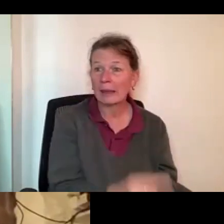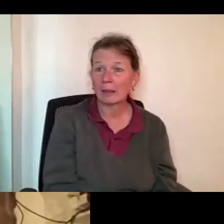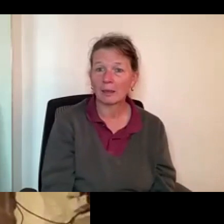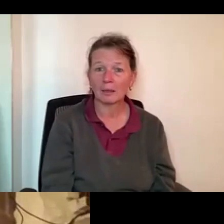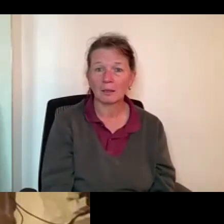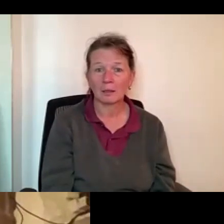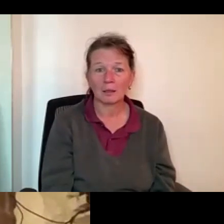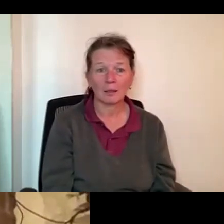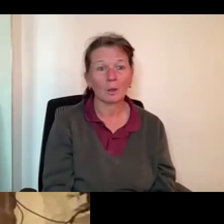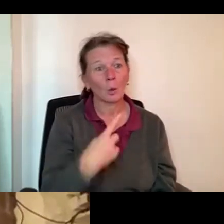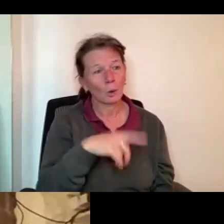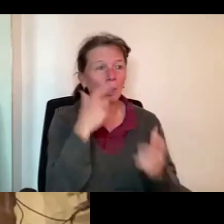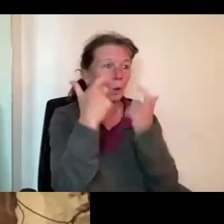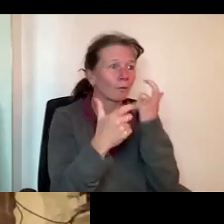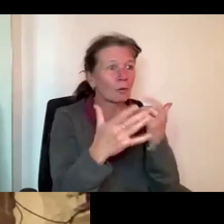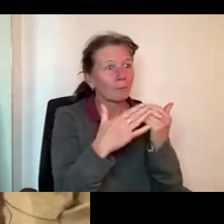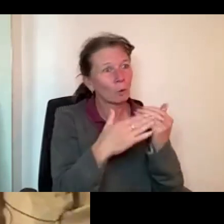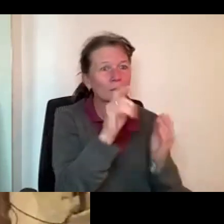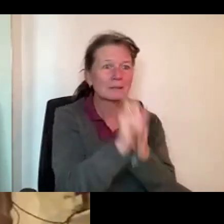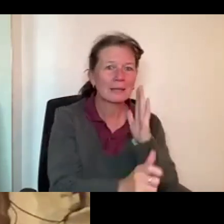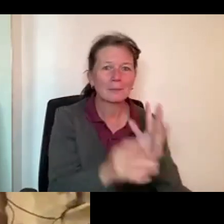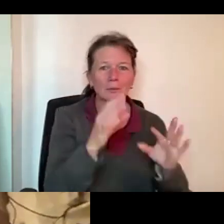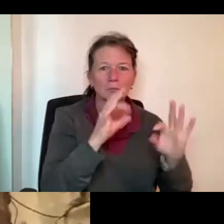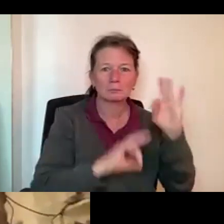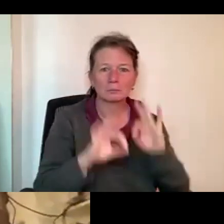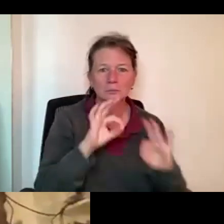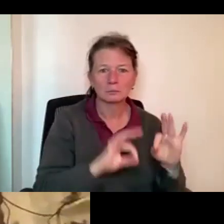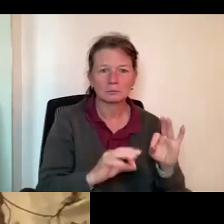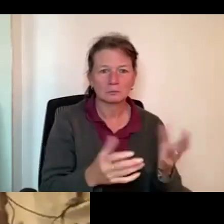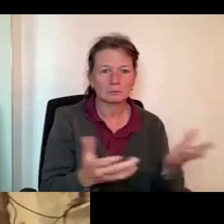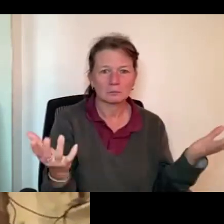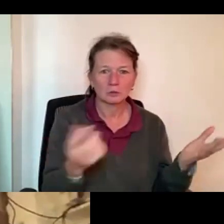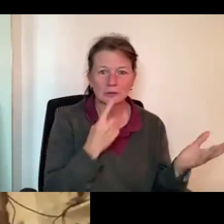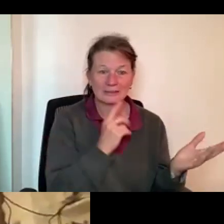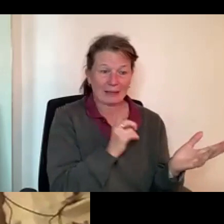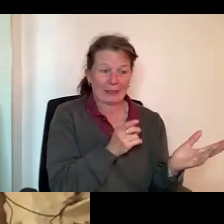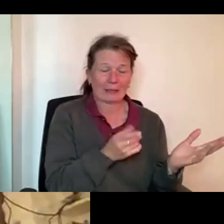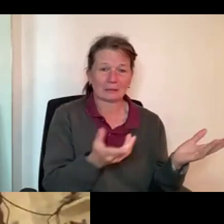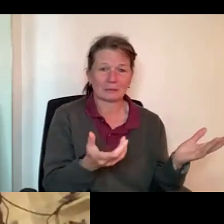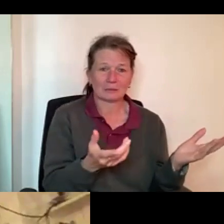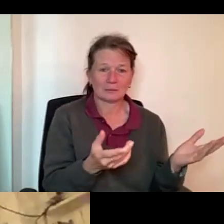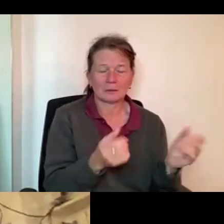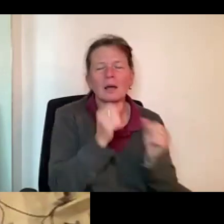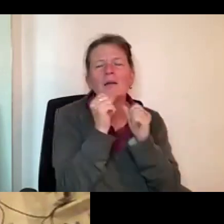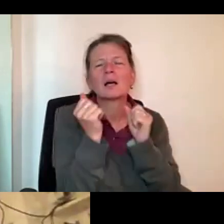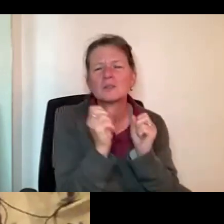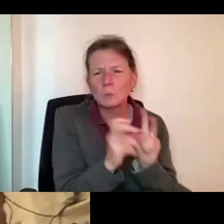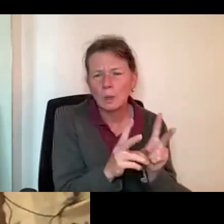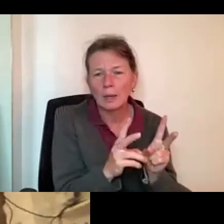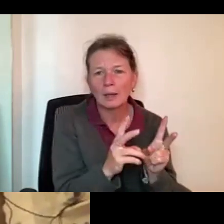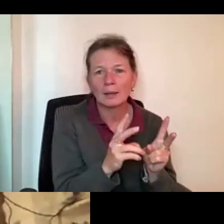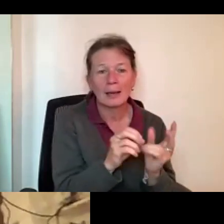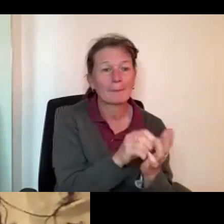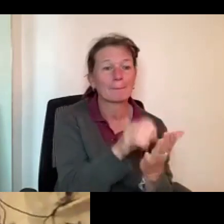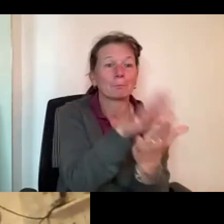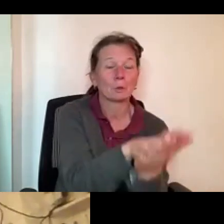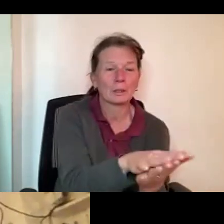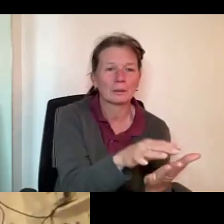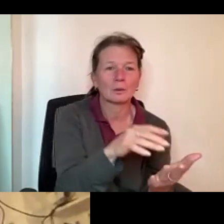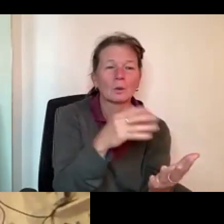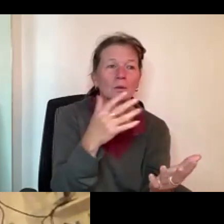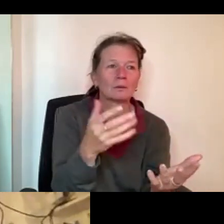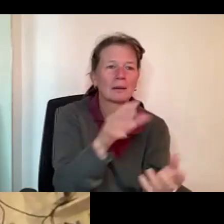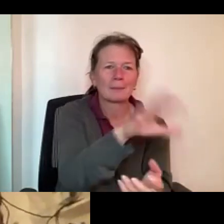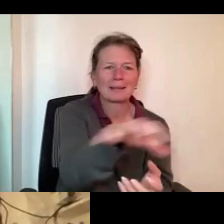okay. And, just say so in places where, in a nice way where disabled people will see you, like rather